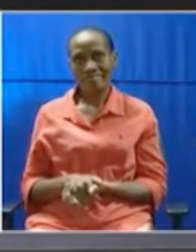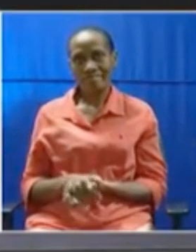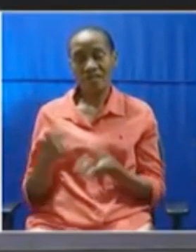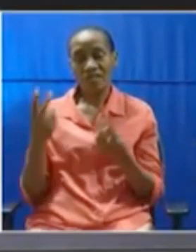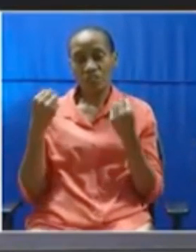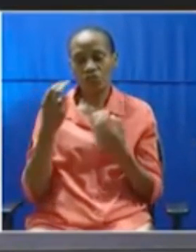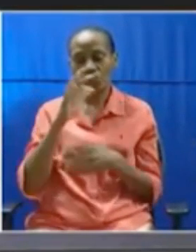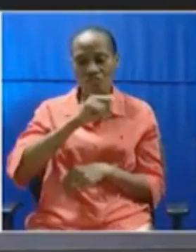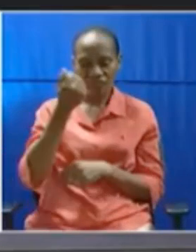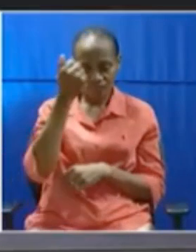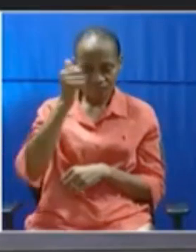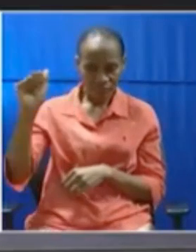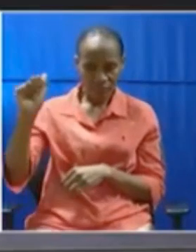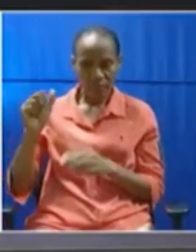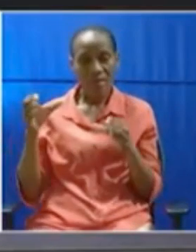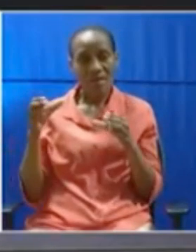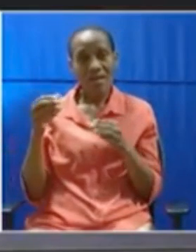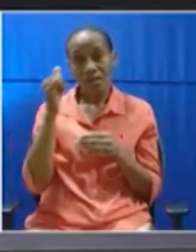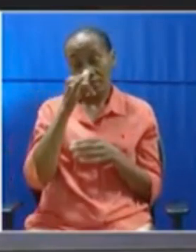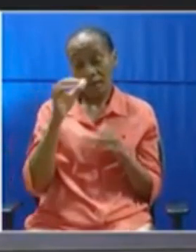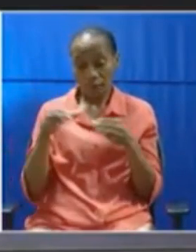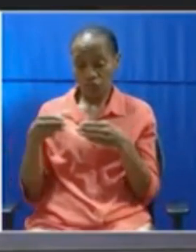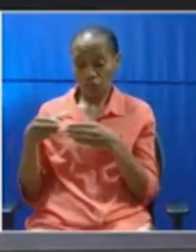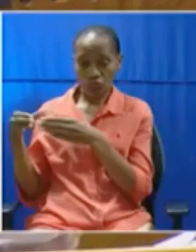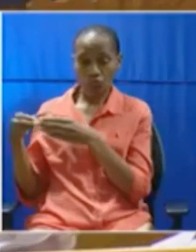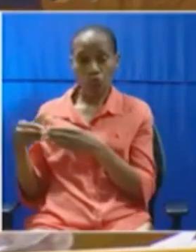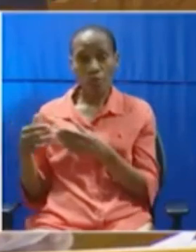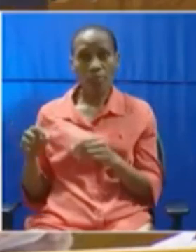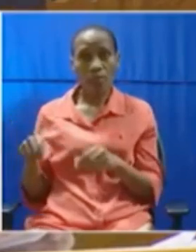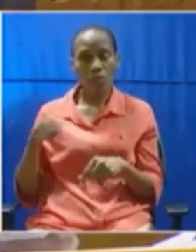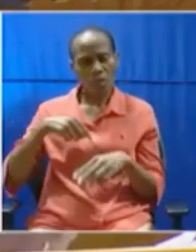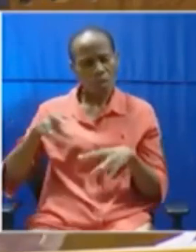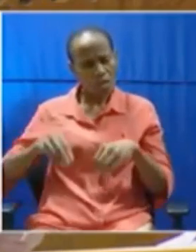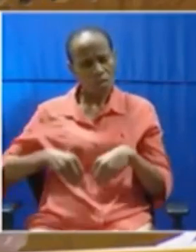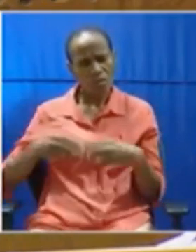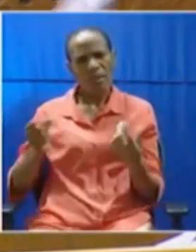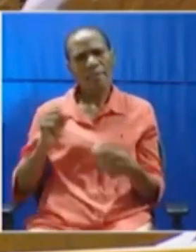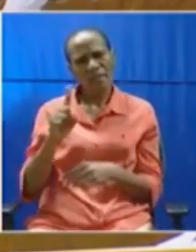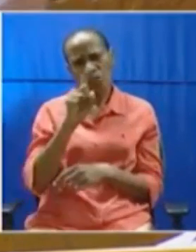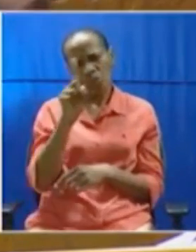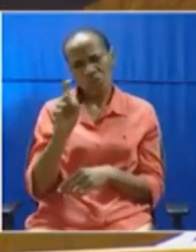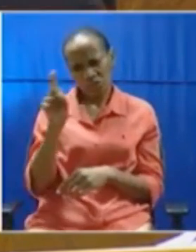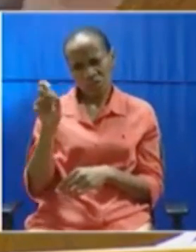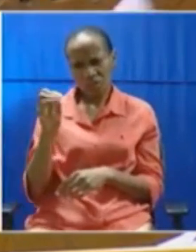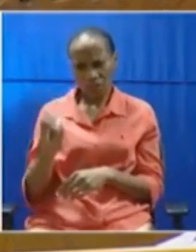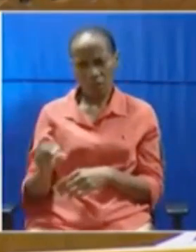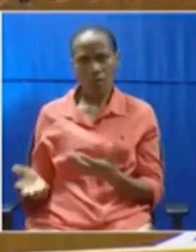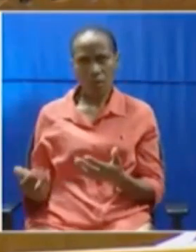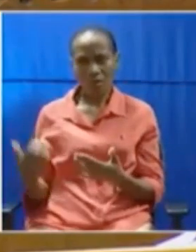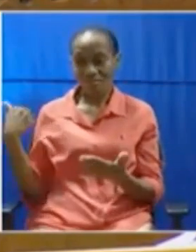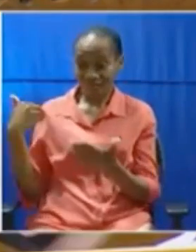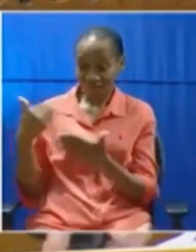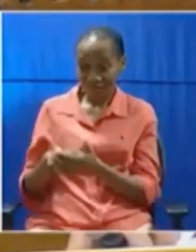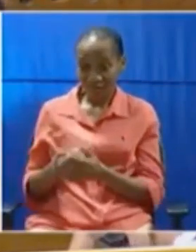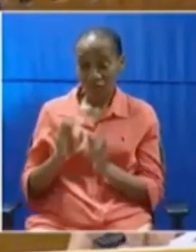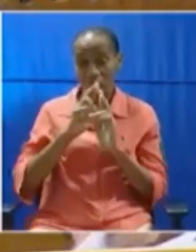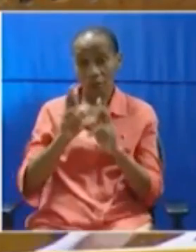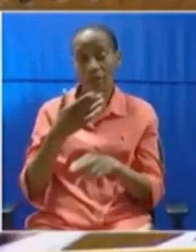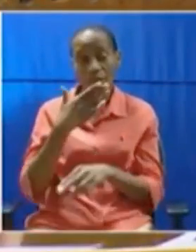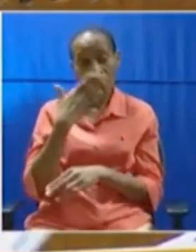which we welcome, but it asks some serious questions, Mr. President, and to date we have not had an answer on this